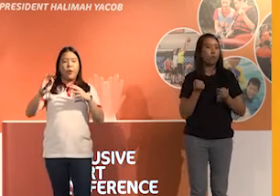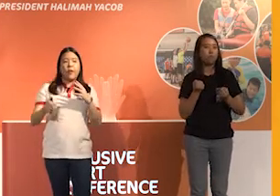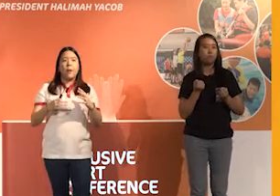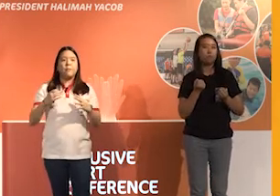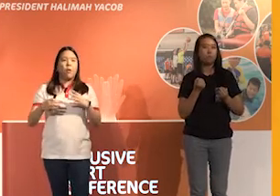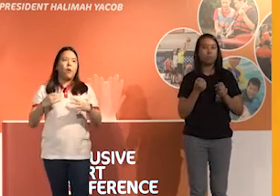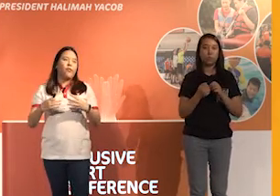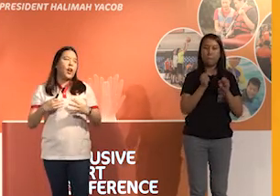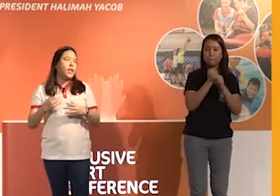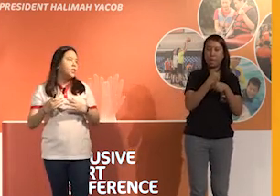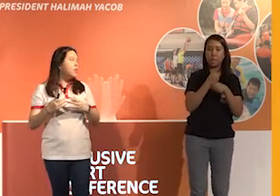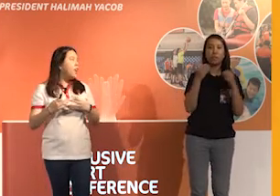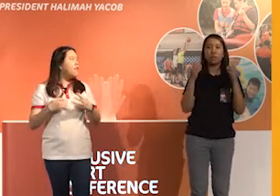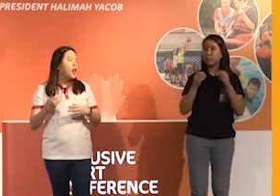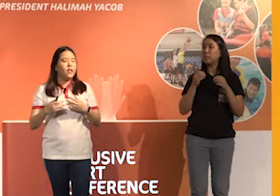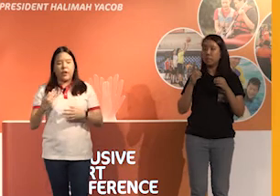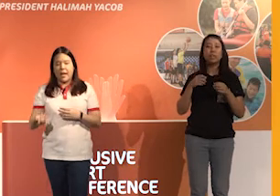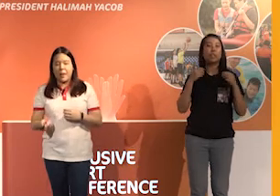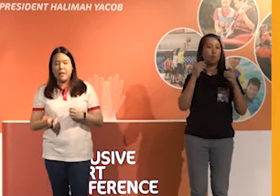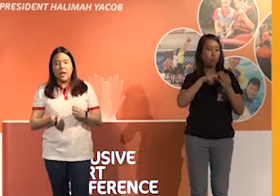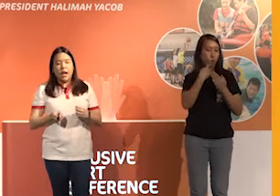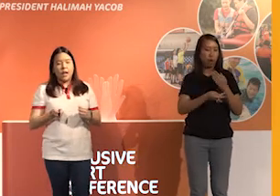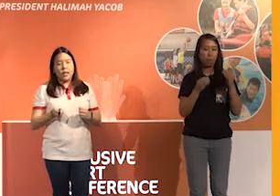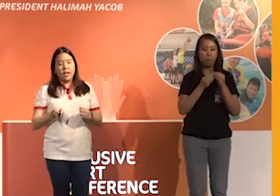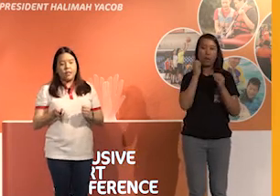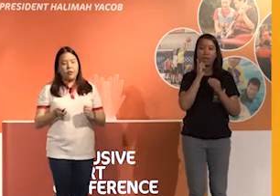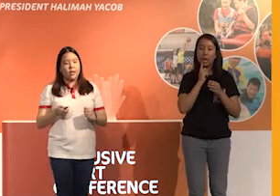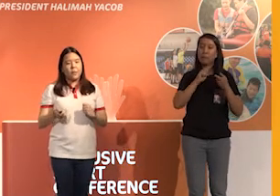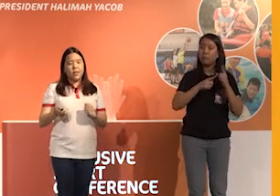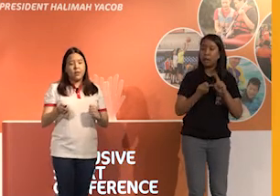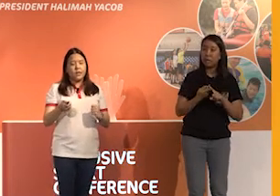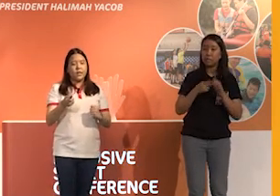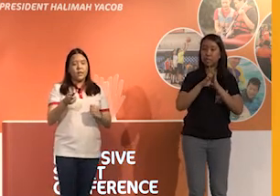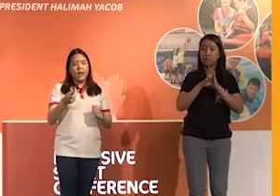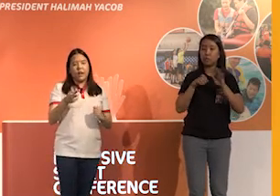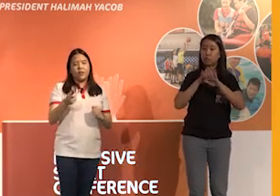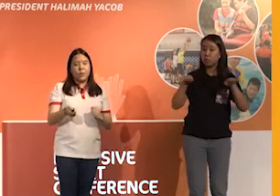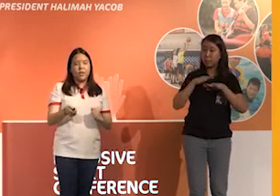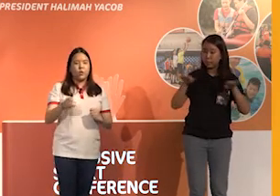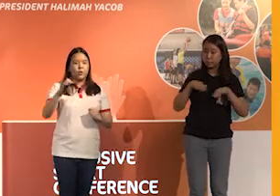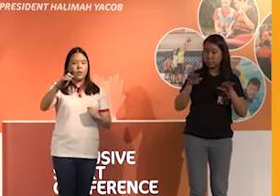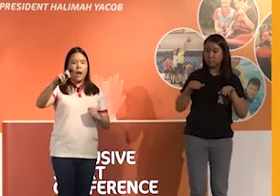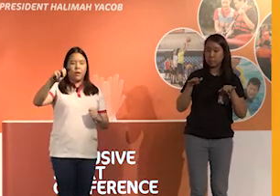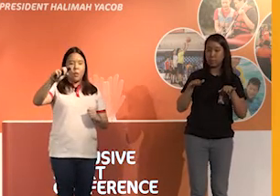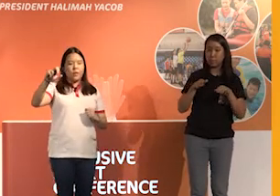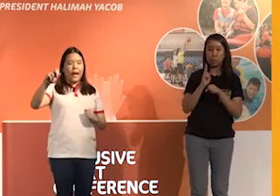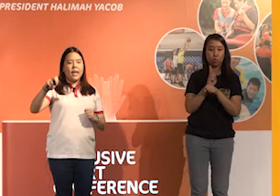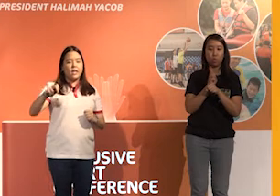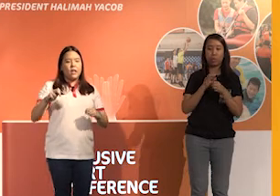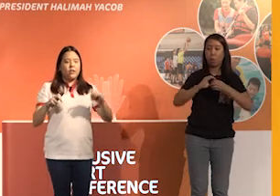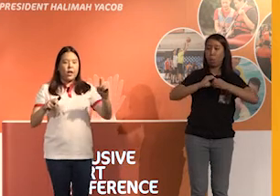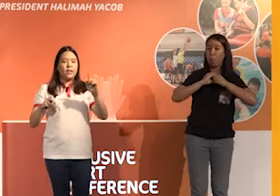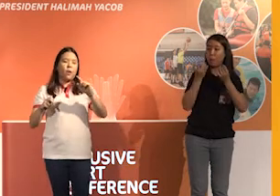the program more friendly, that's very important. And then for adaptability, Jimmy, you use our own